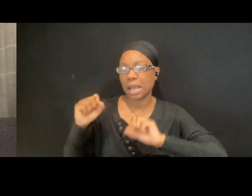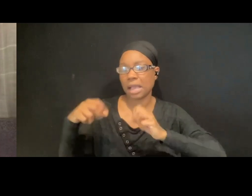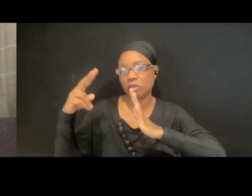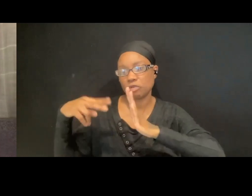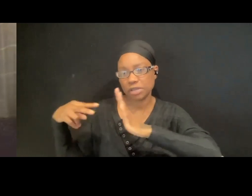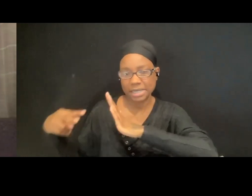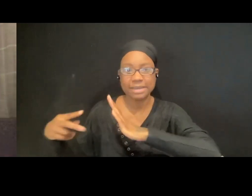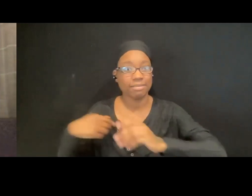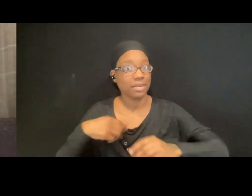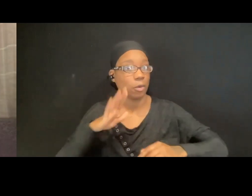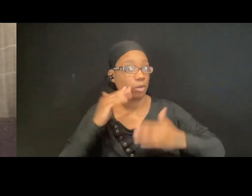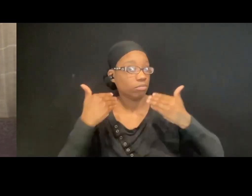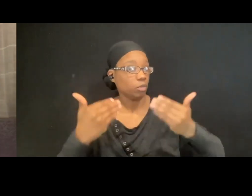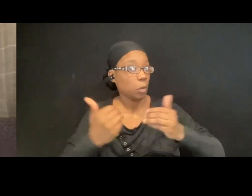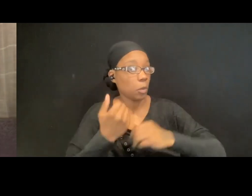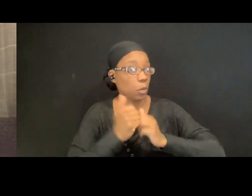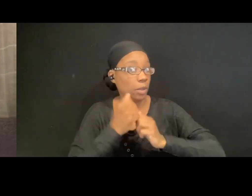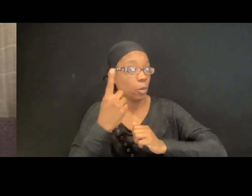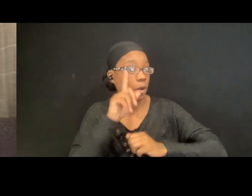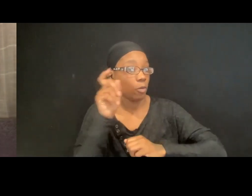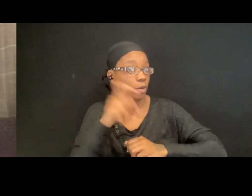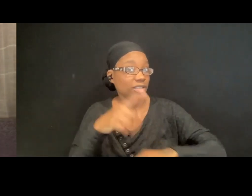with just one question because I really appreciated